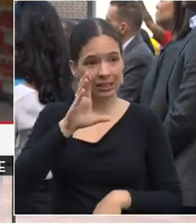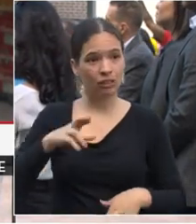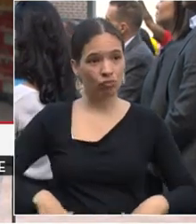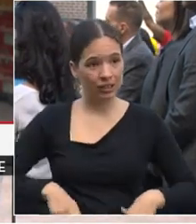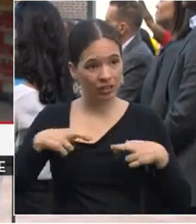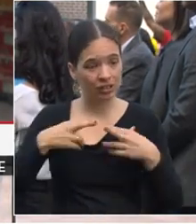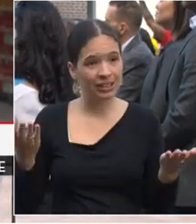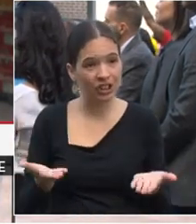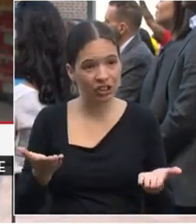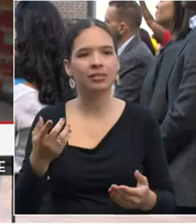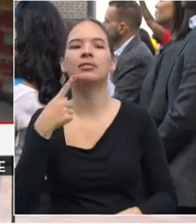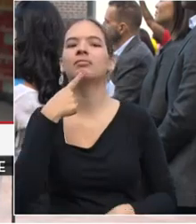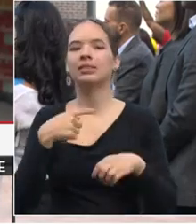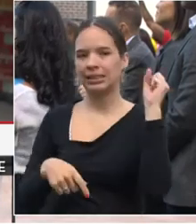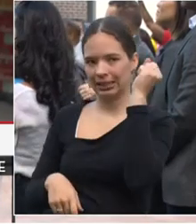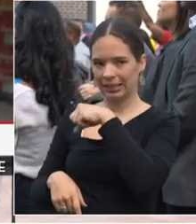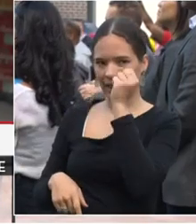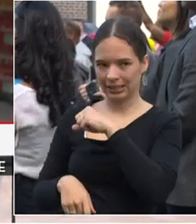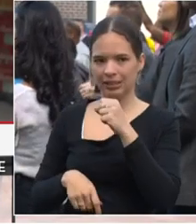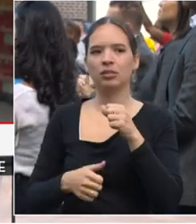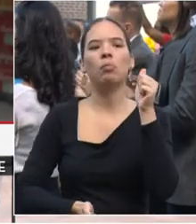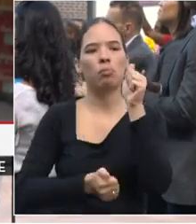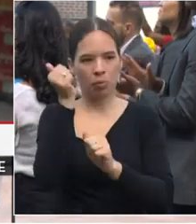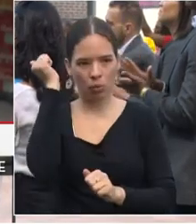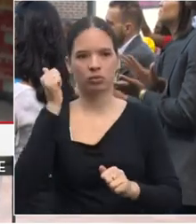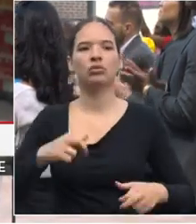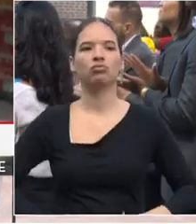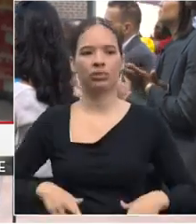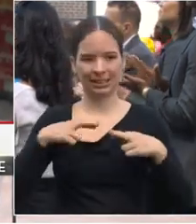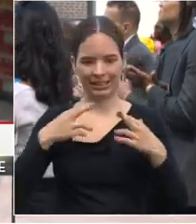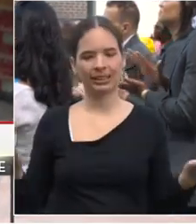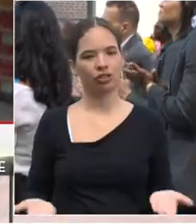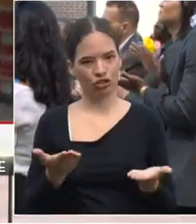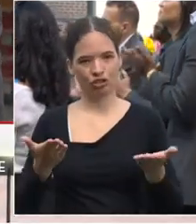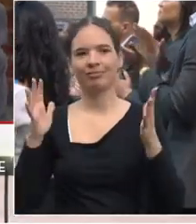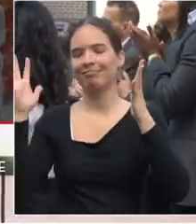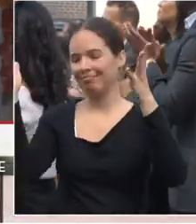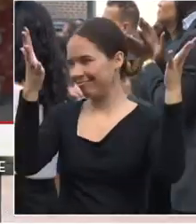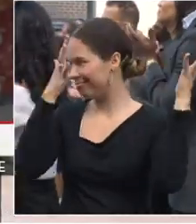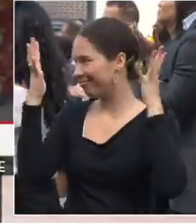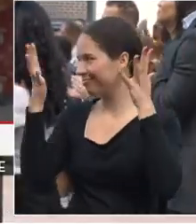said, yes, Mayor, a great majority are. So let's give a round of applause for that.